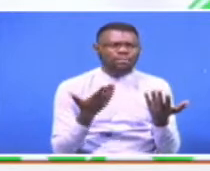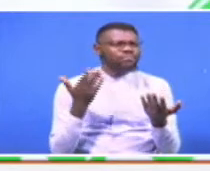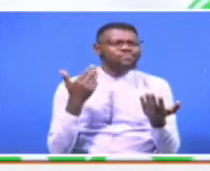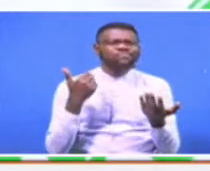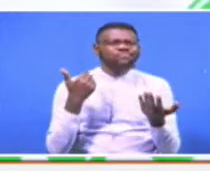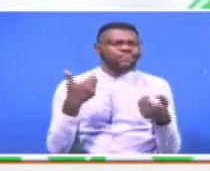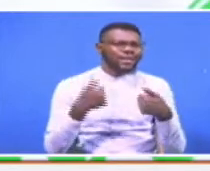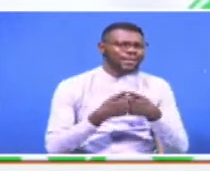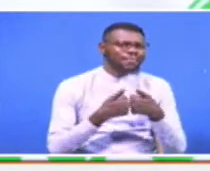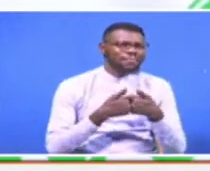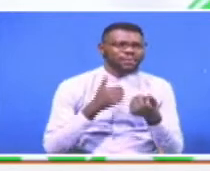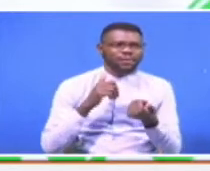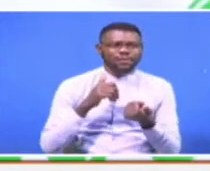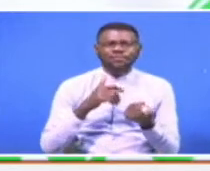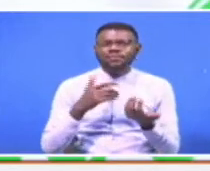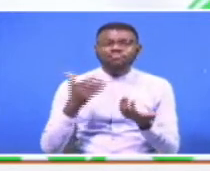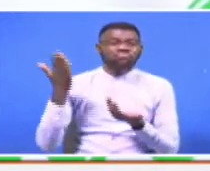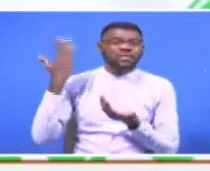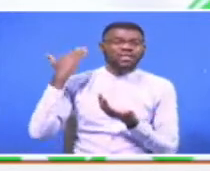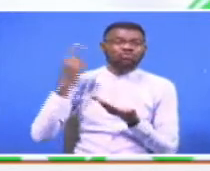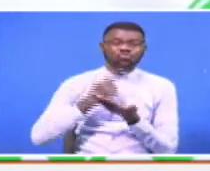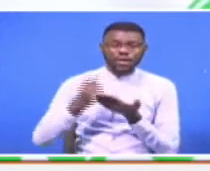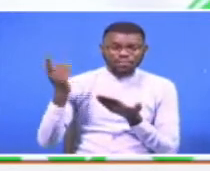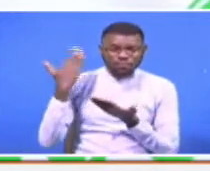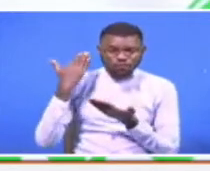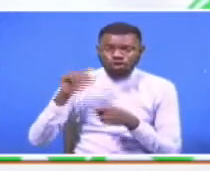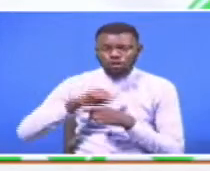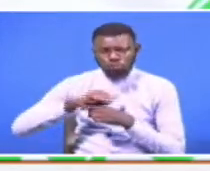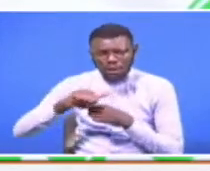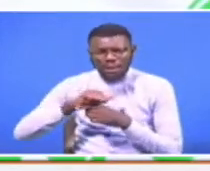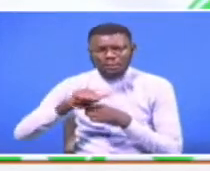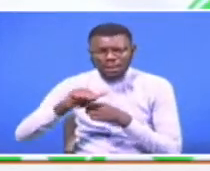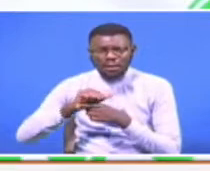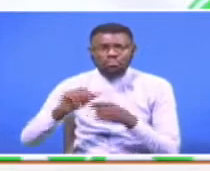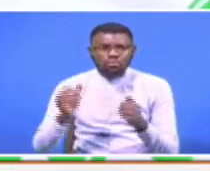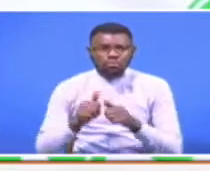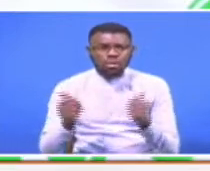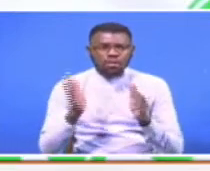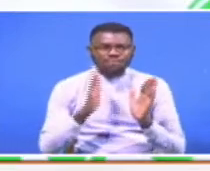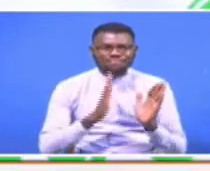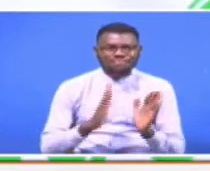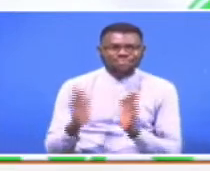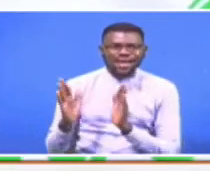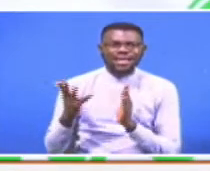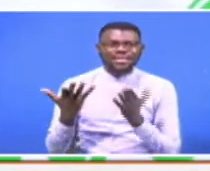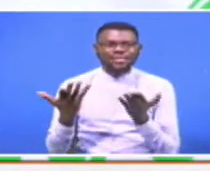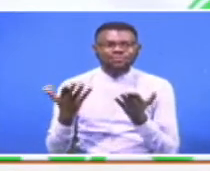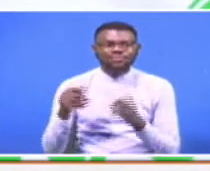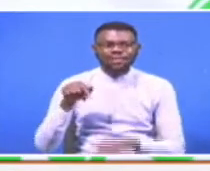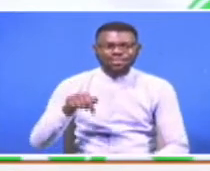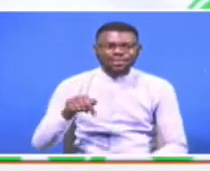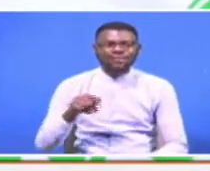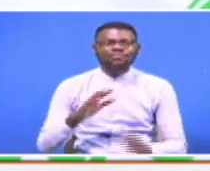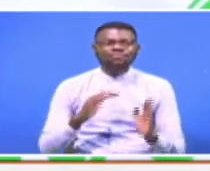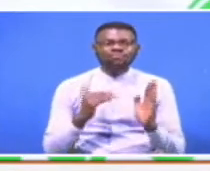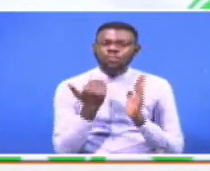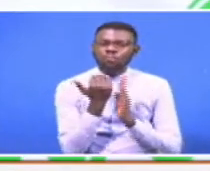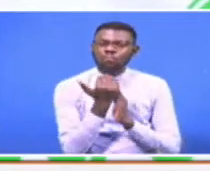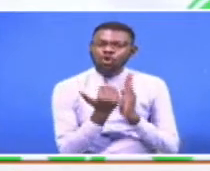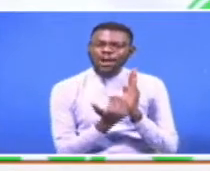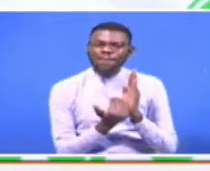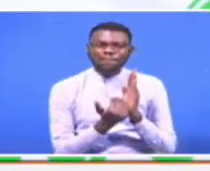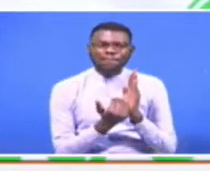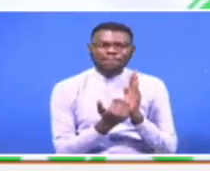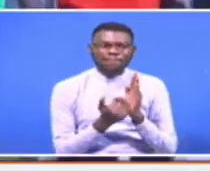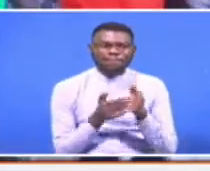next week ya hiyo day, tukaanza zoezi kwa kujiprepare hii chapadimba. Doka maana